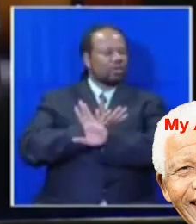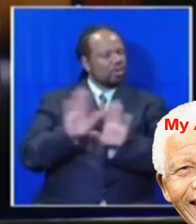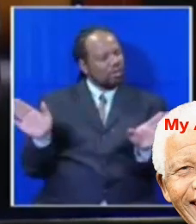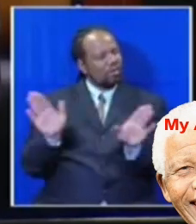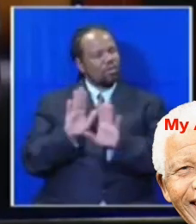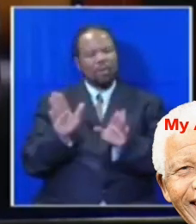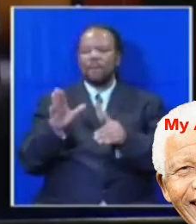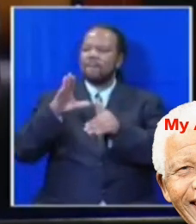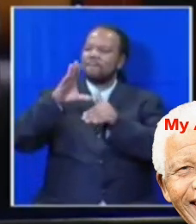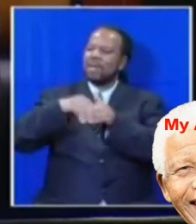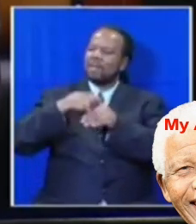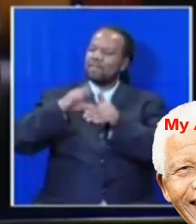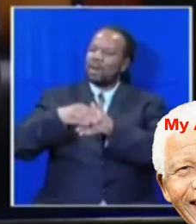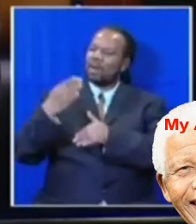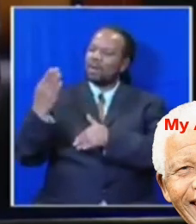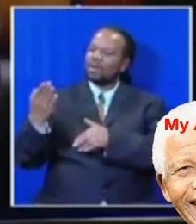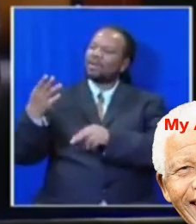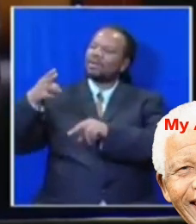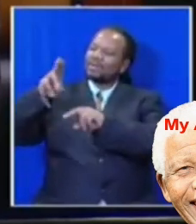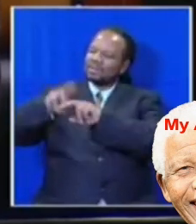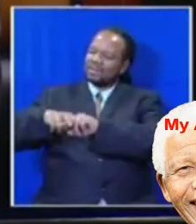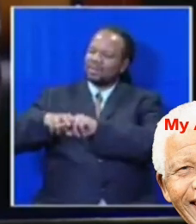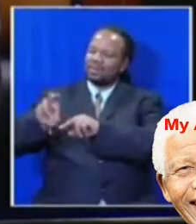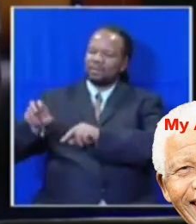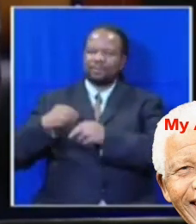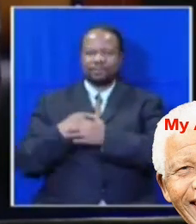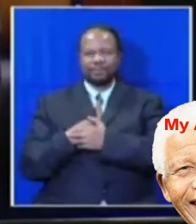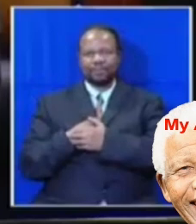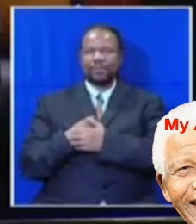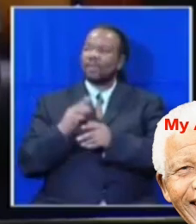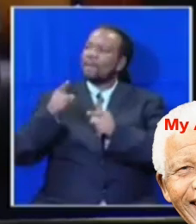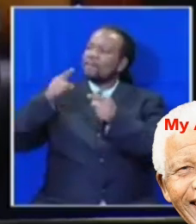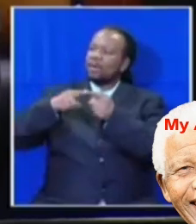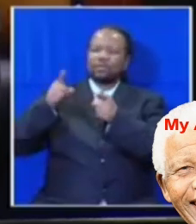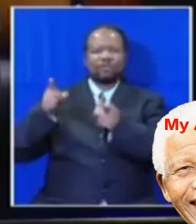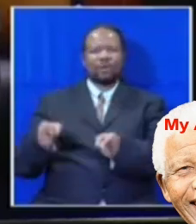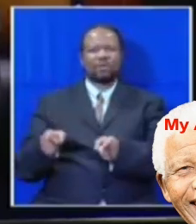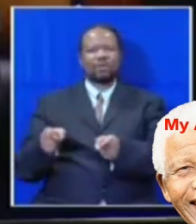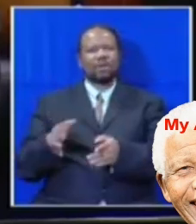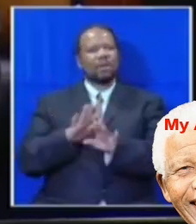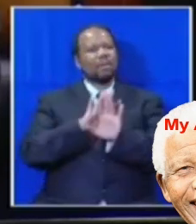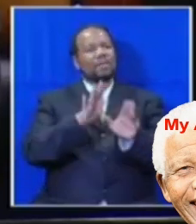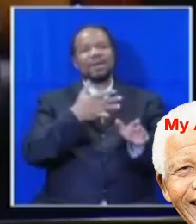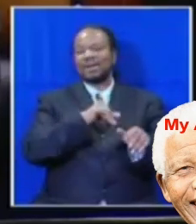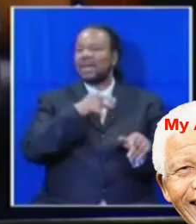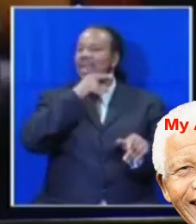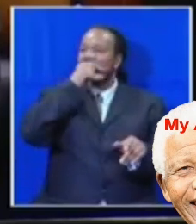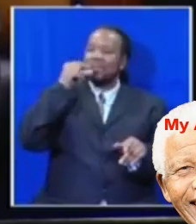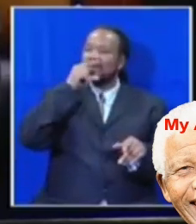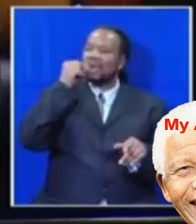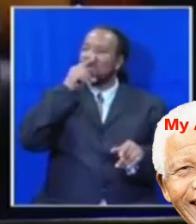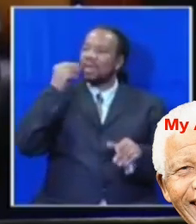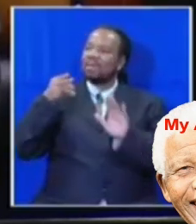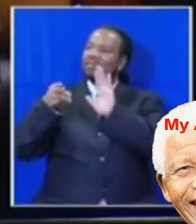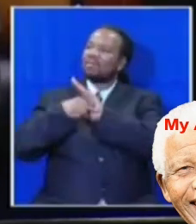in this member? house. Take your seat, honourable member. We That's not a cannot- point of order. We cannot be called names and be casted Honourable member, aspersions